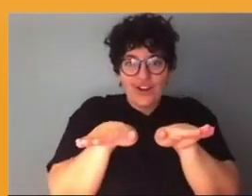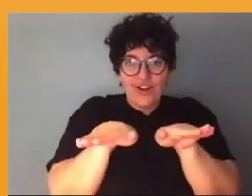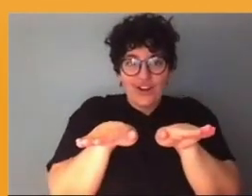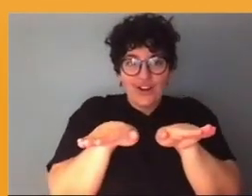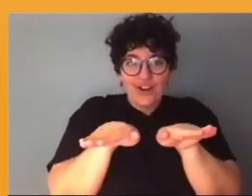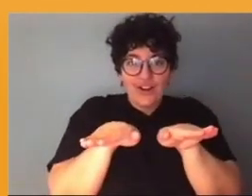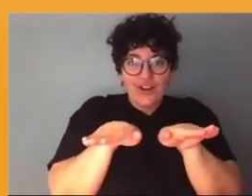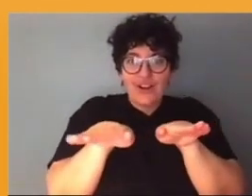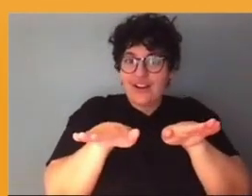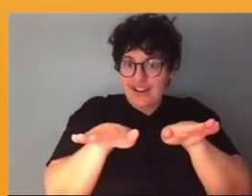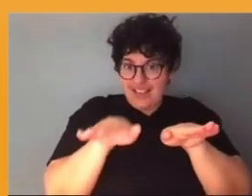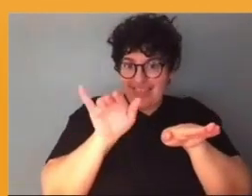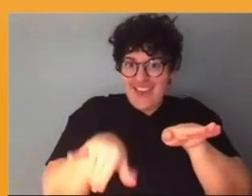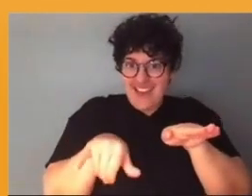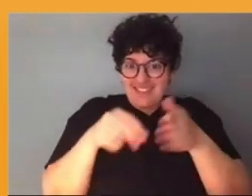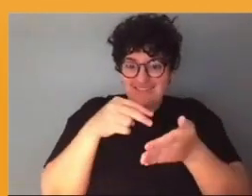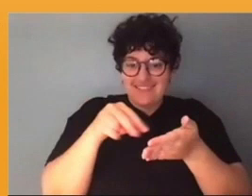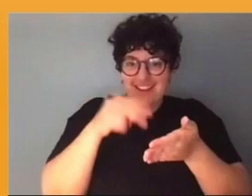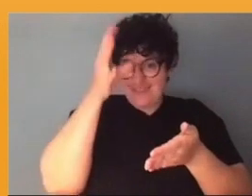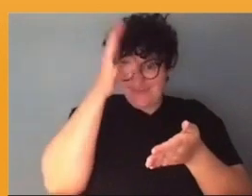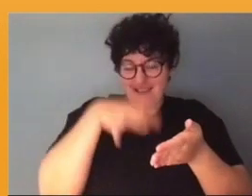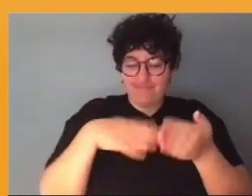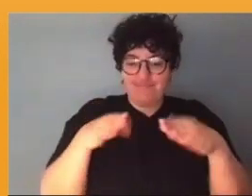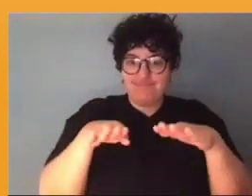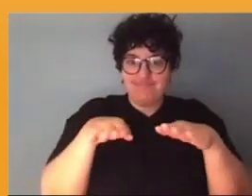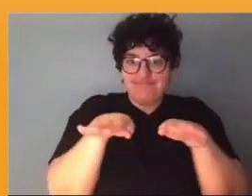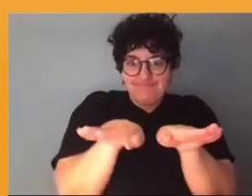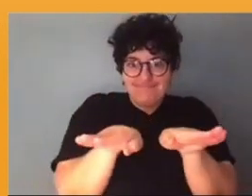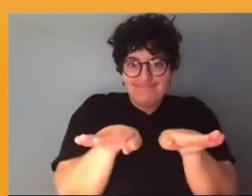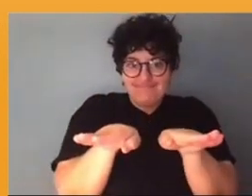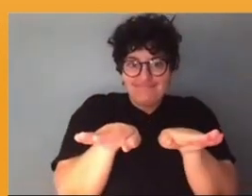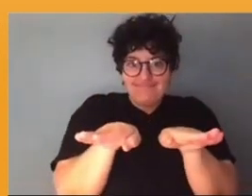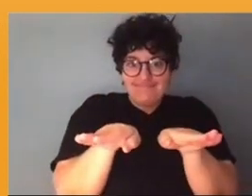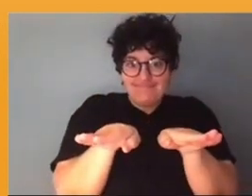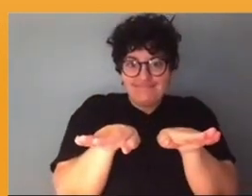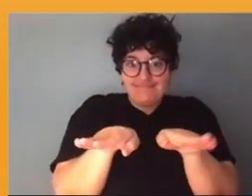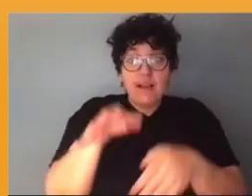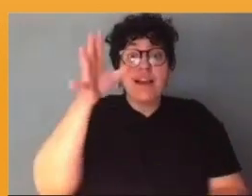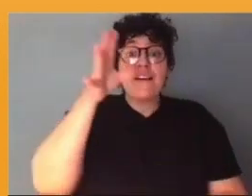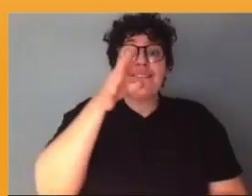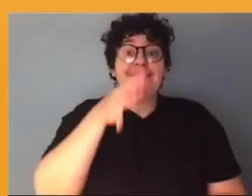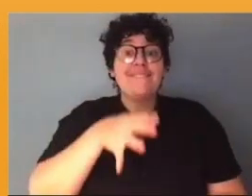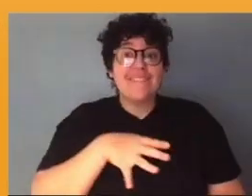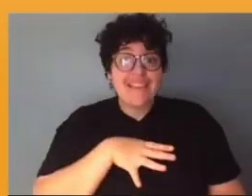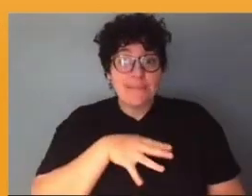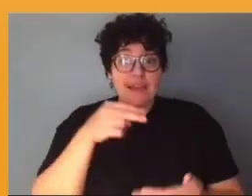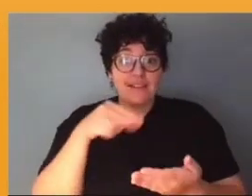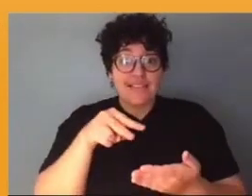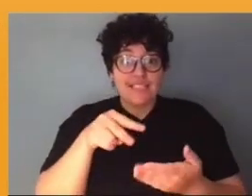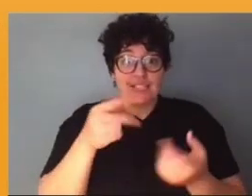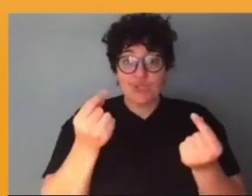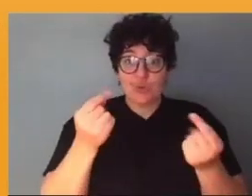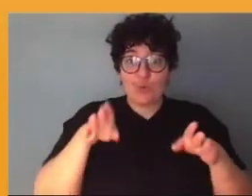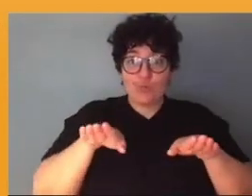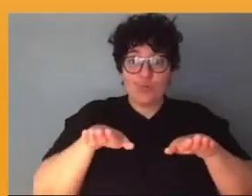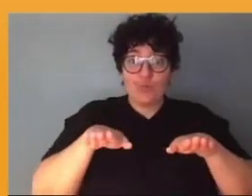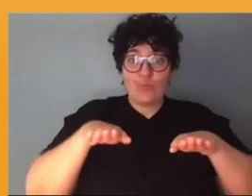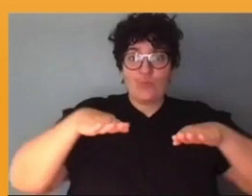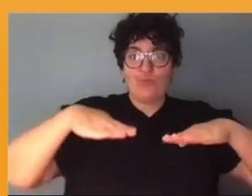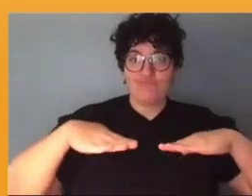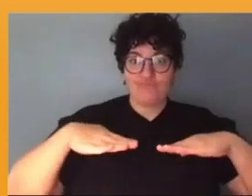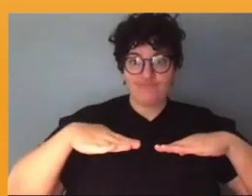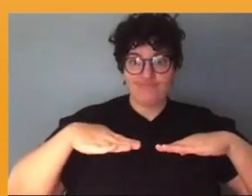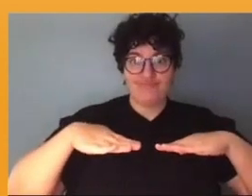Female dancers, a toes go in like this. So what we do is we push